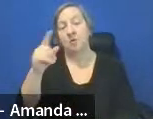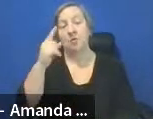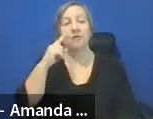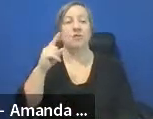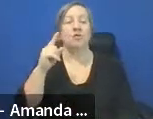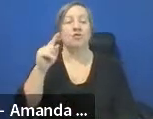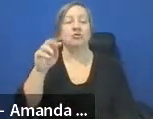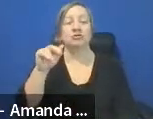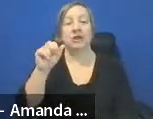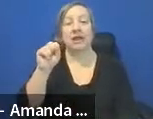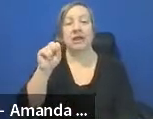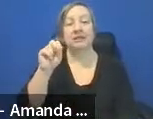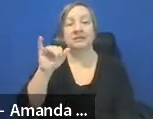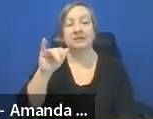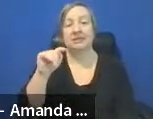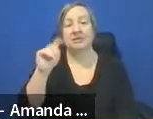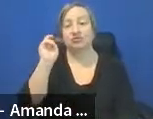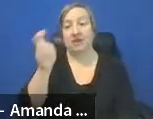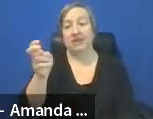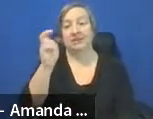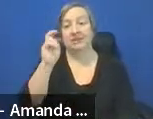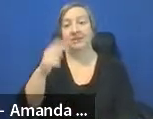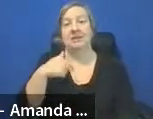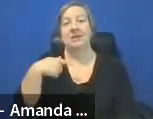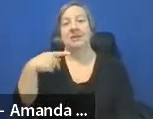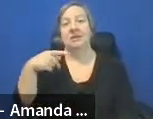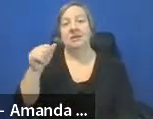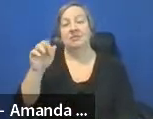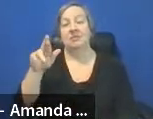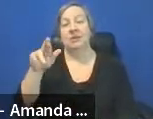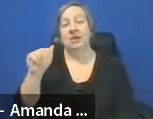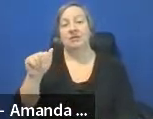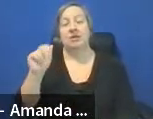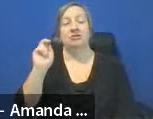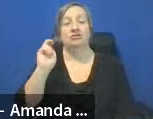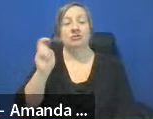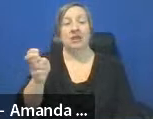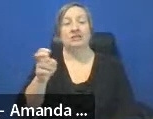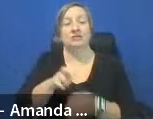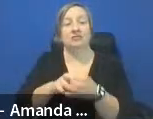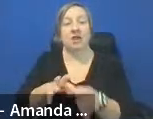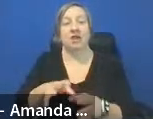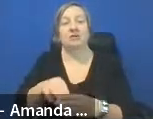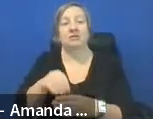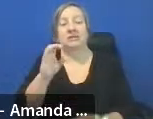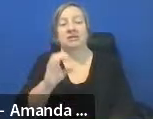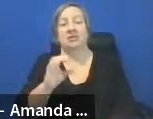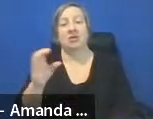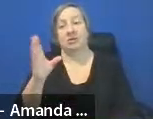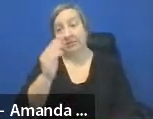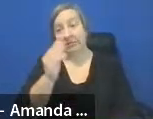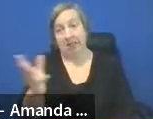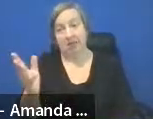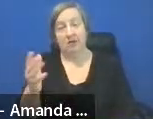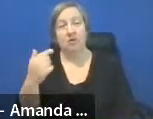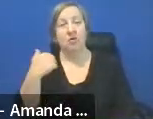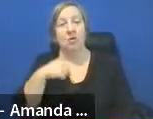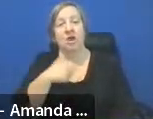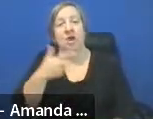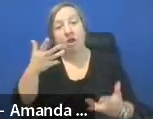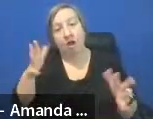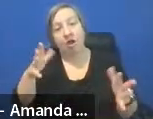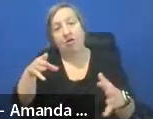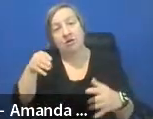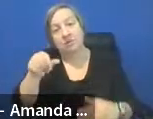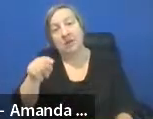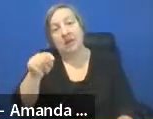transit. And I, as a paratransit rider in Clark County, can testify personally that we already pay